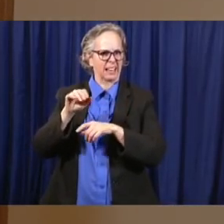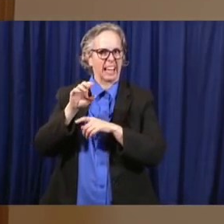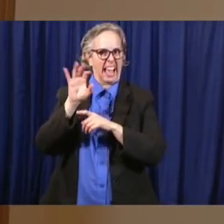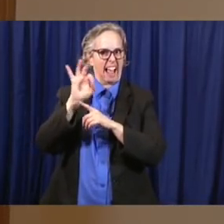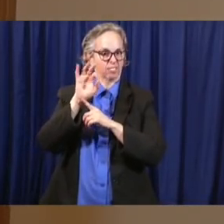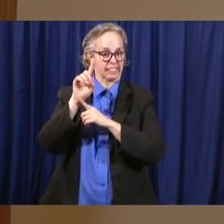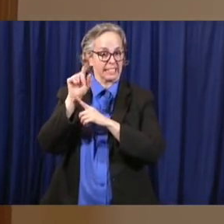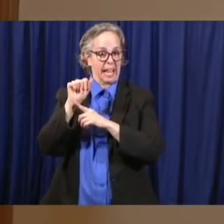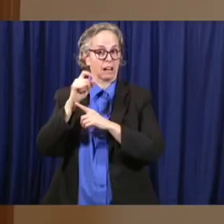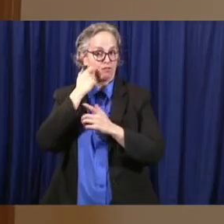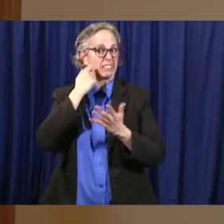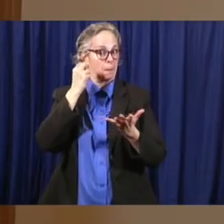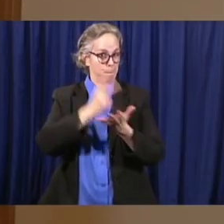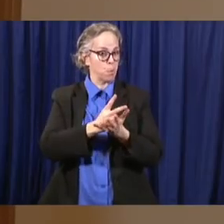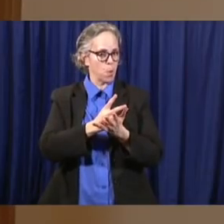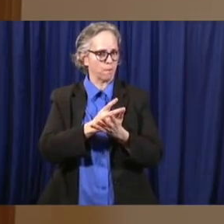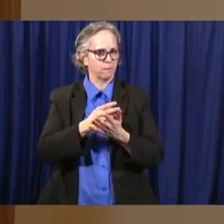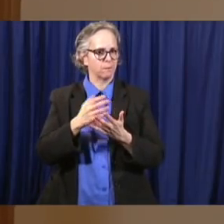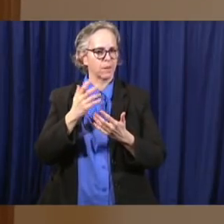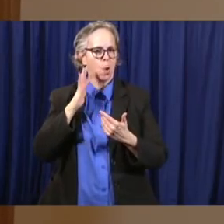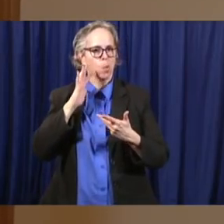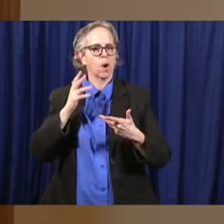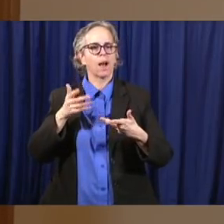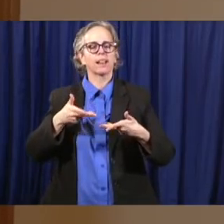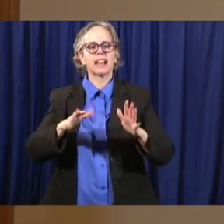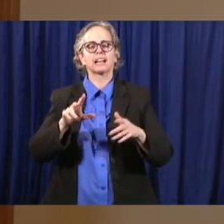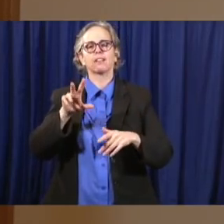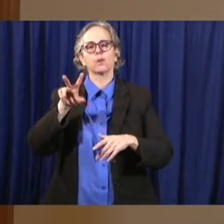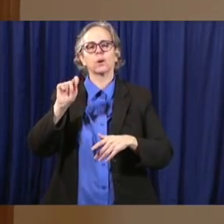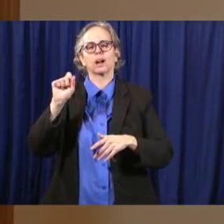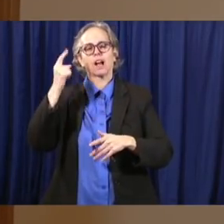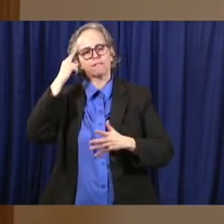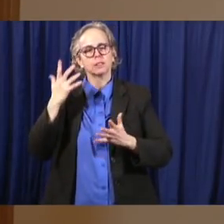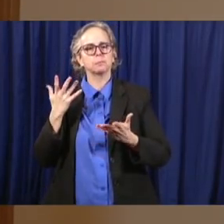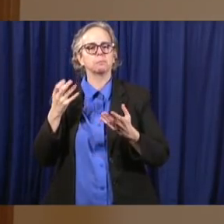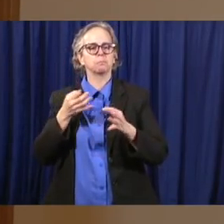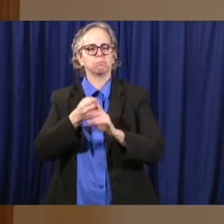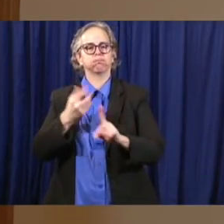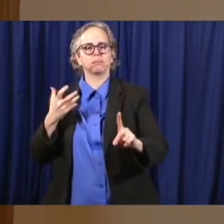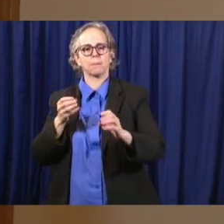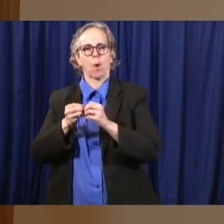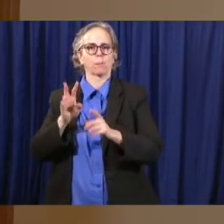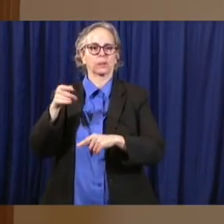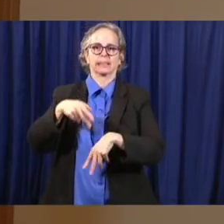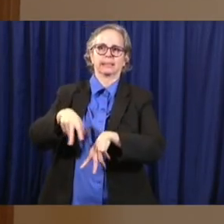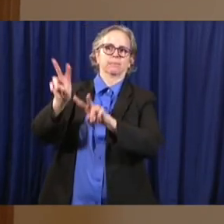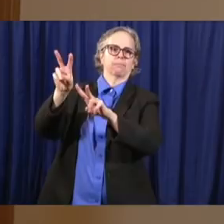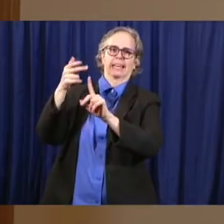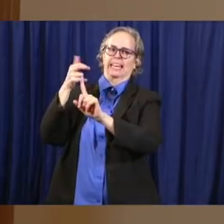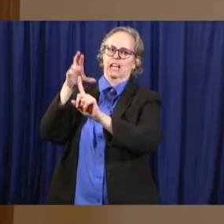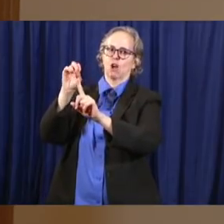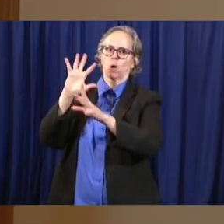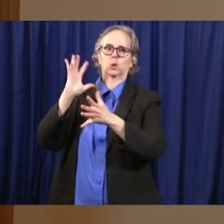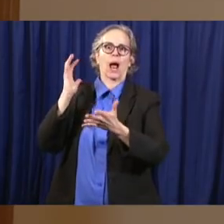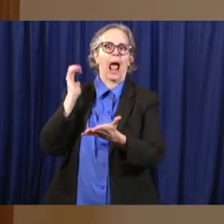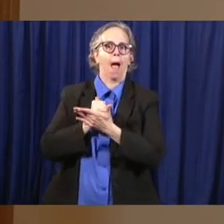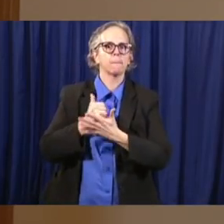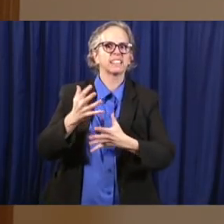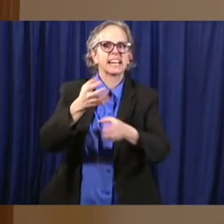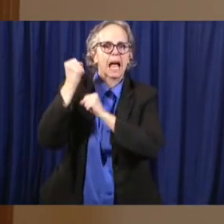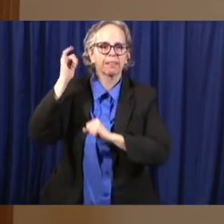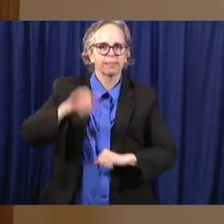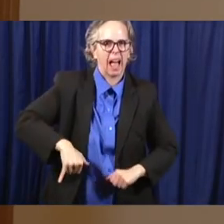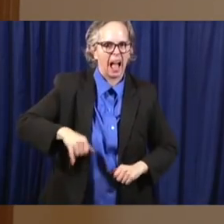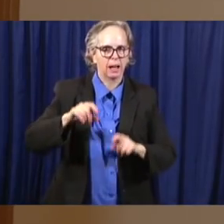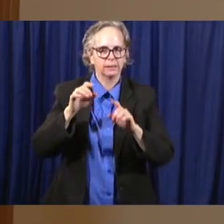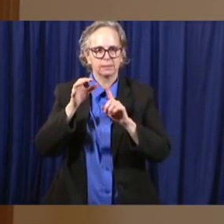well, because he's sort of the hero in helping us work to procure it. But antibodies will be